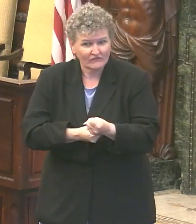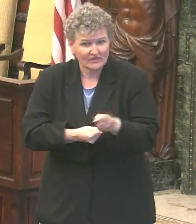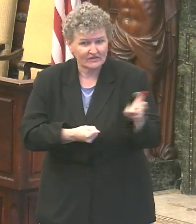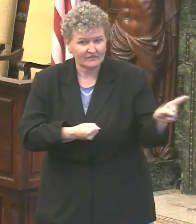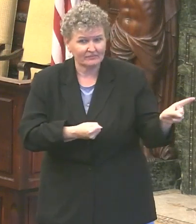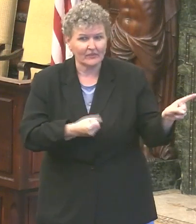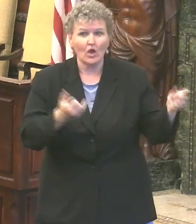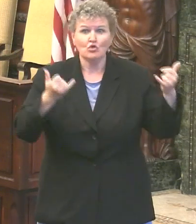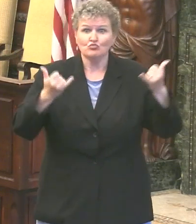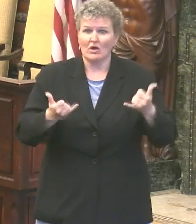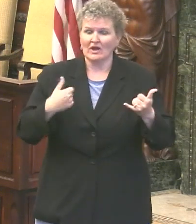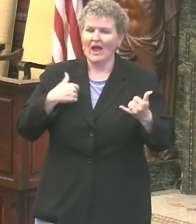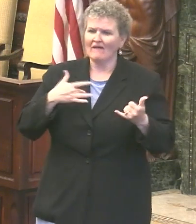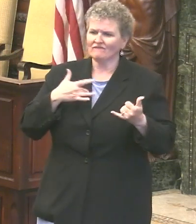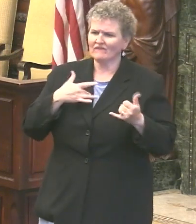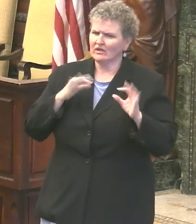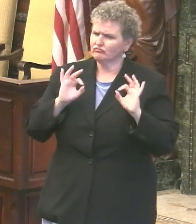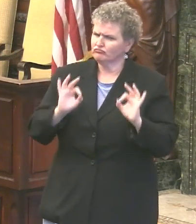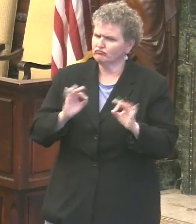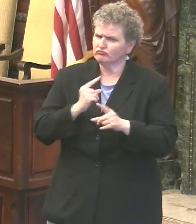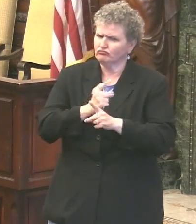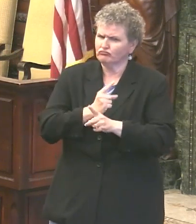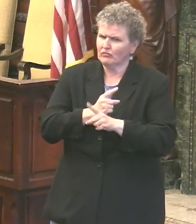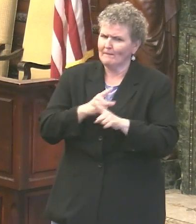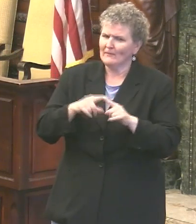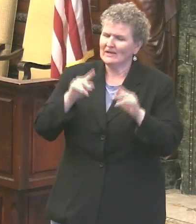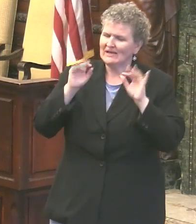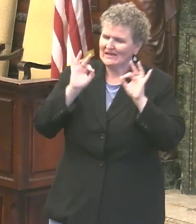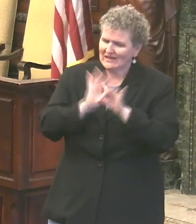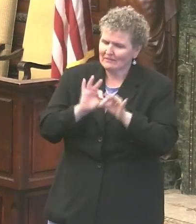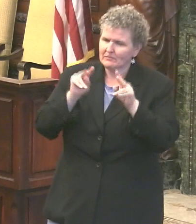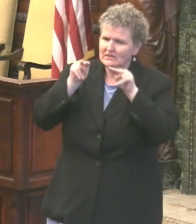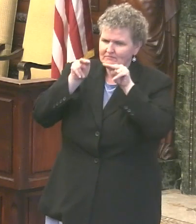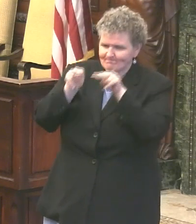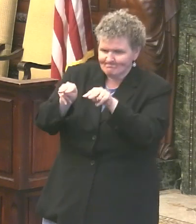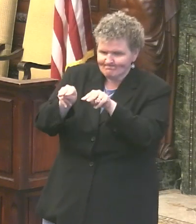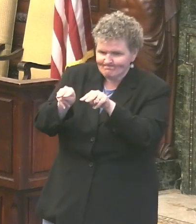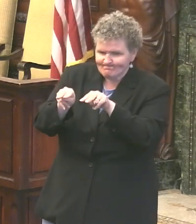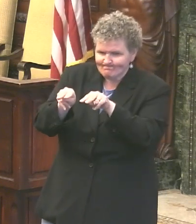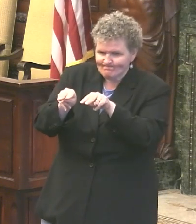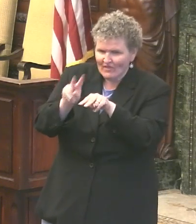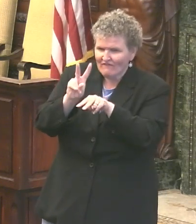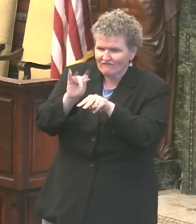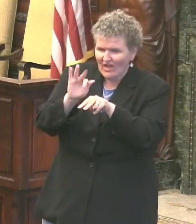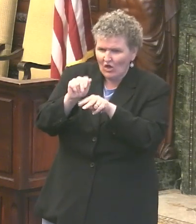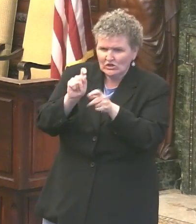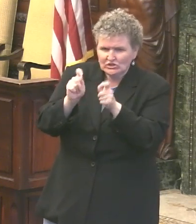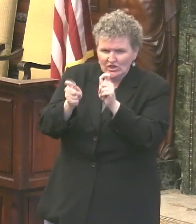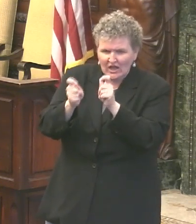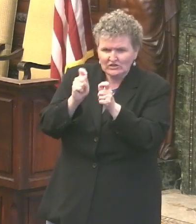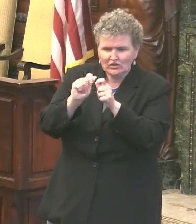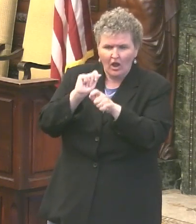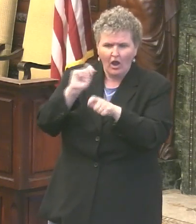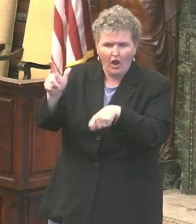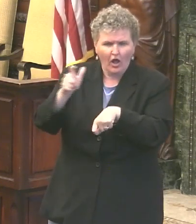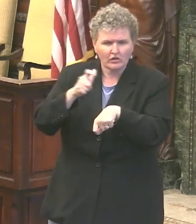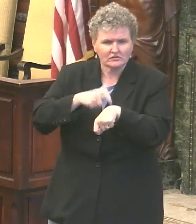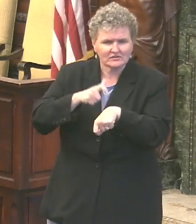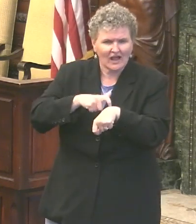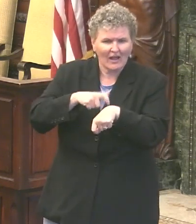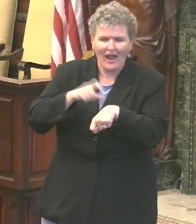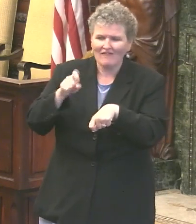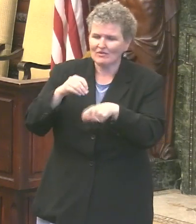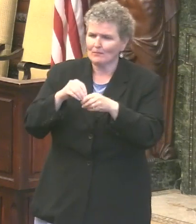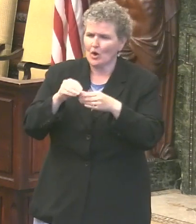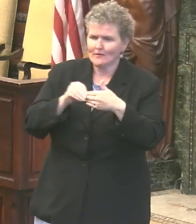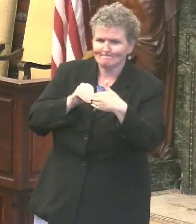but it's something we're going to have to continue to watch. This virus changes all the time, and so our approach to it has to change as well. All right,